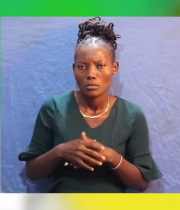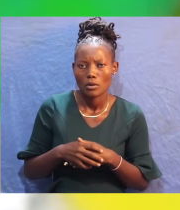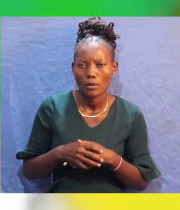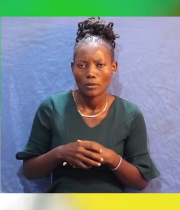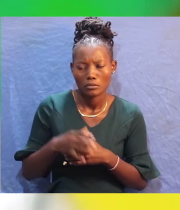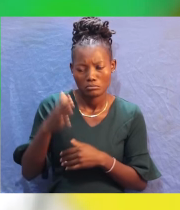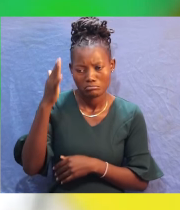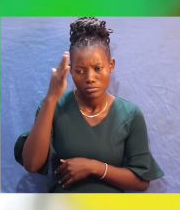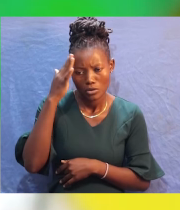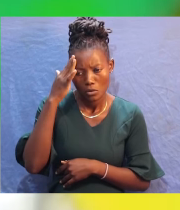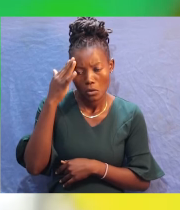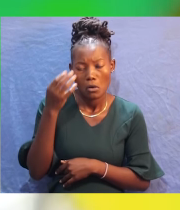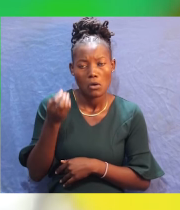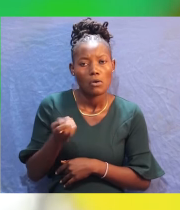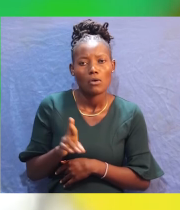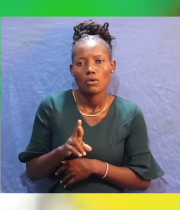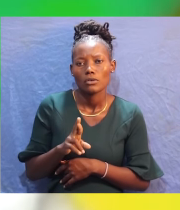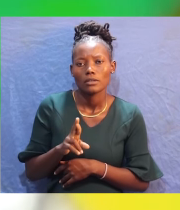really know or